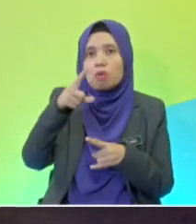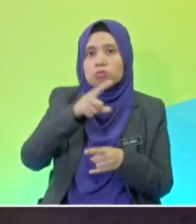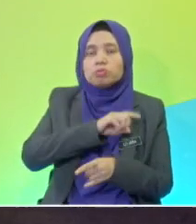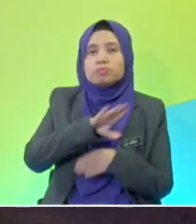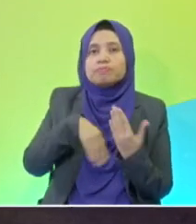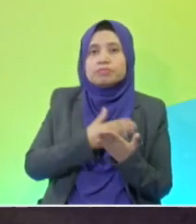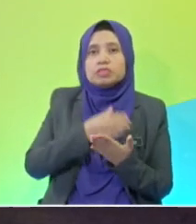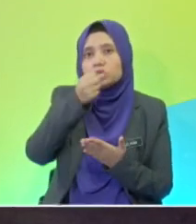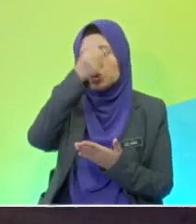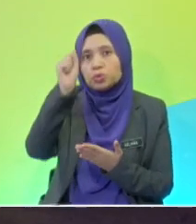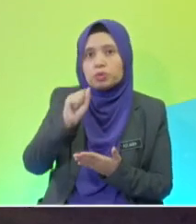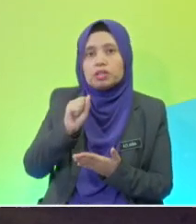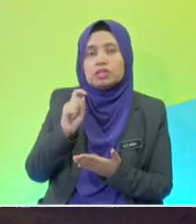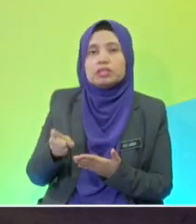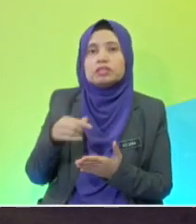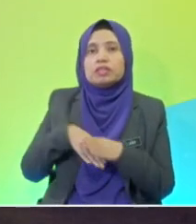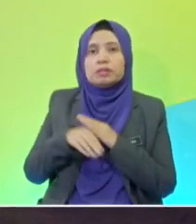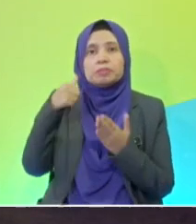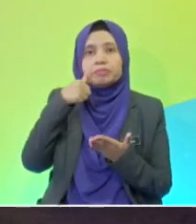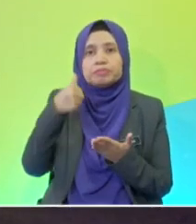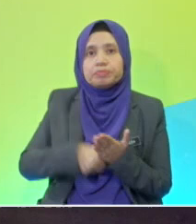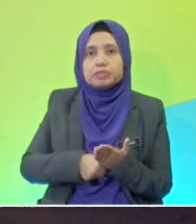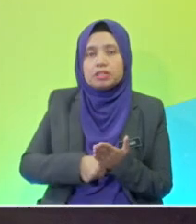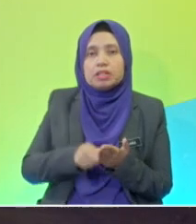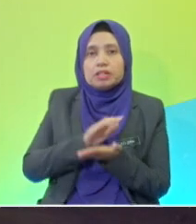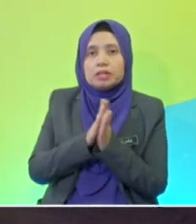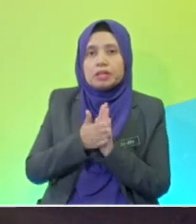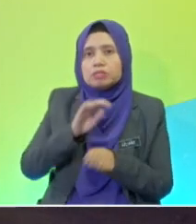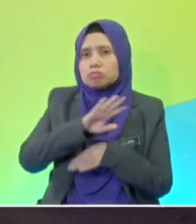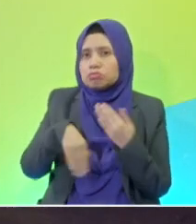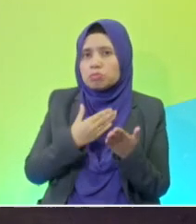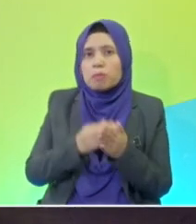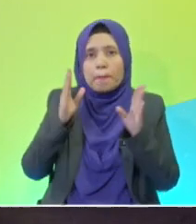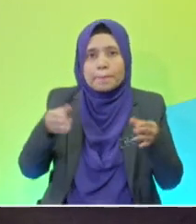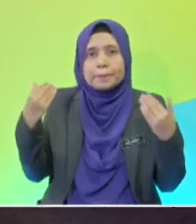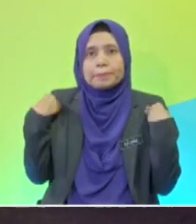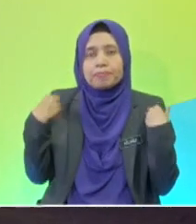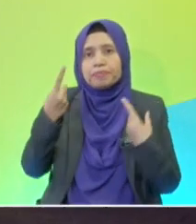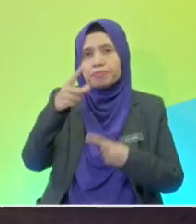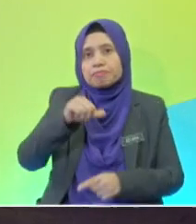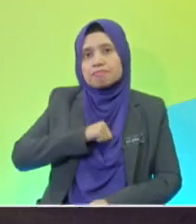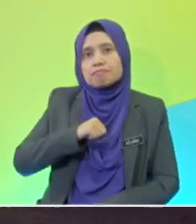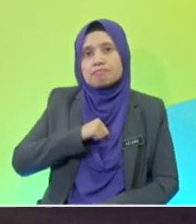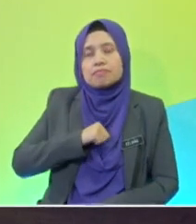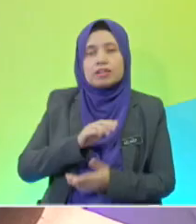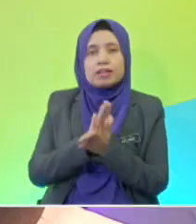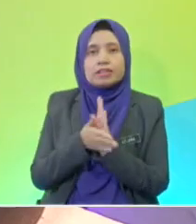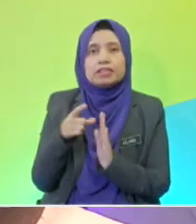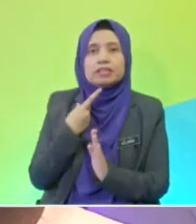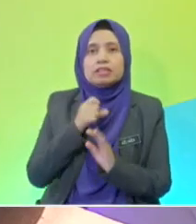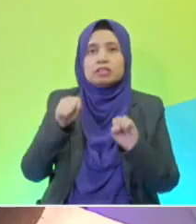going to be answering it in the letter. Yes. So everyone may have their own answer, a different one. Okay. So we have to look at